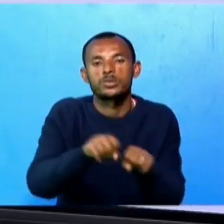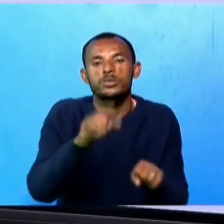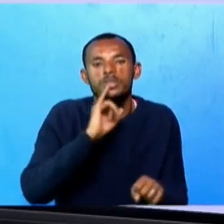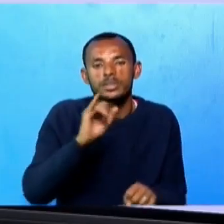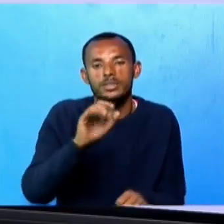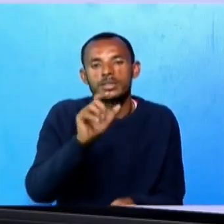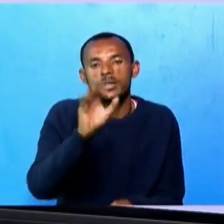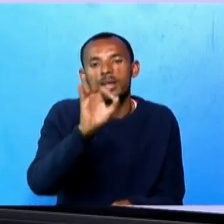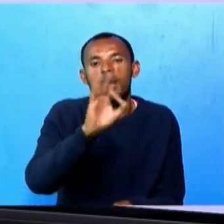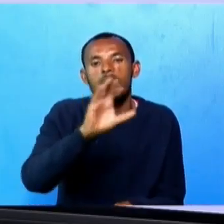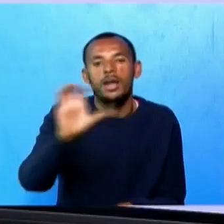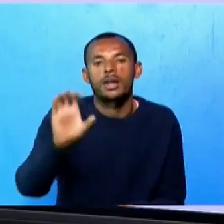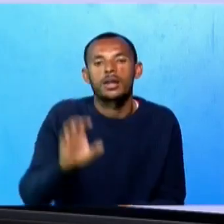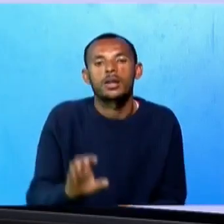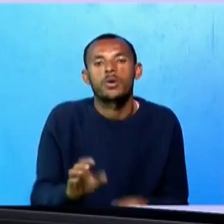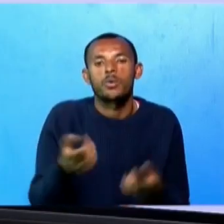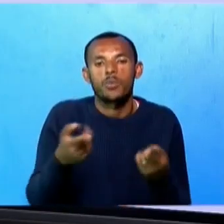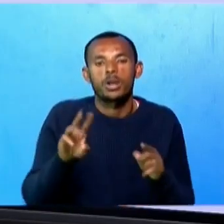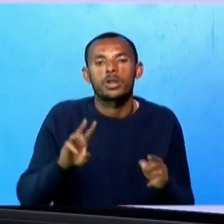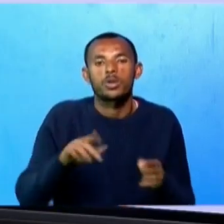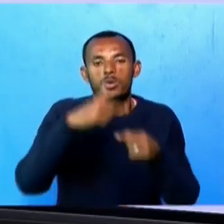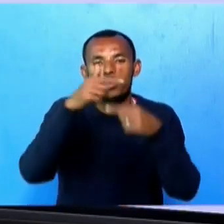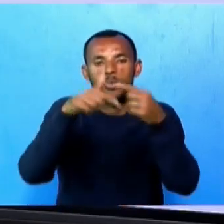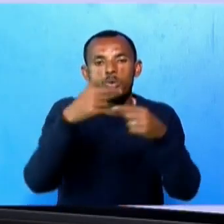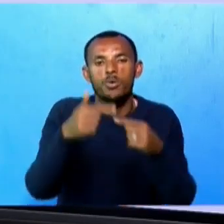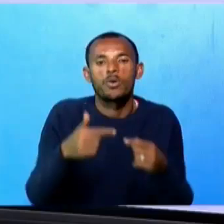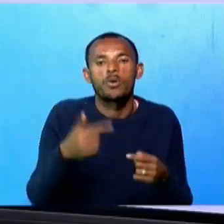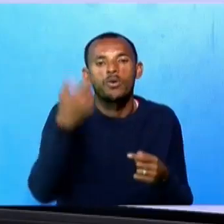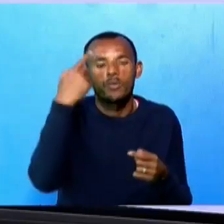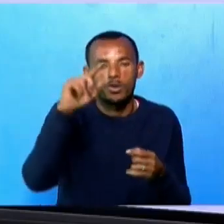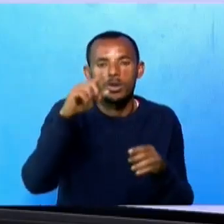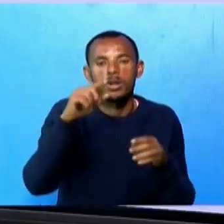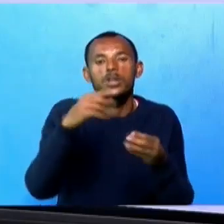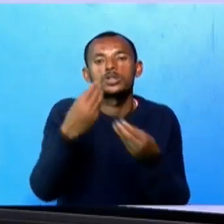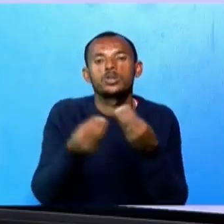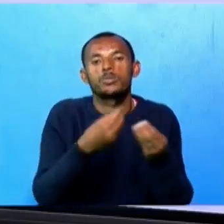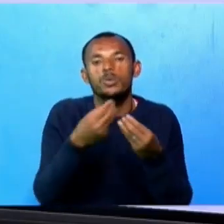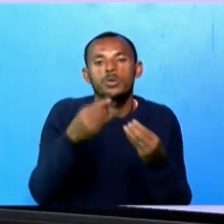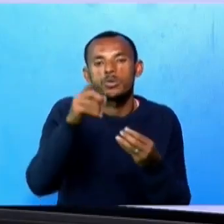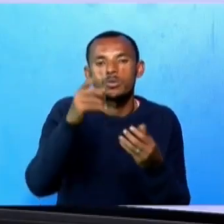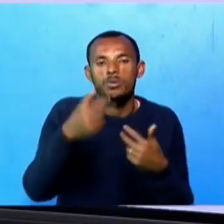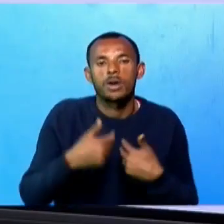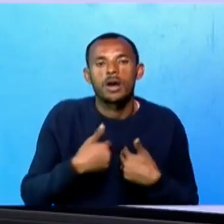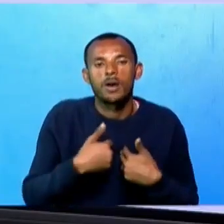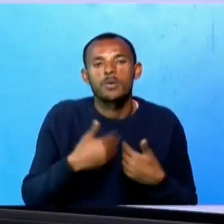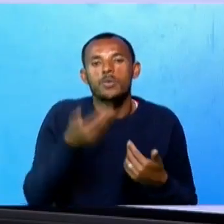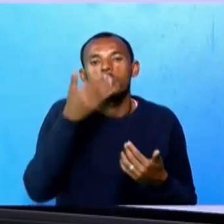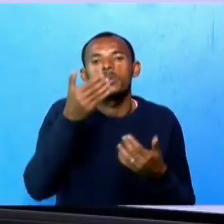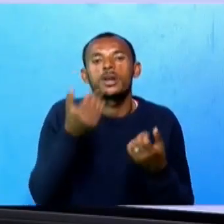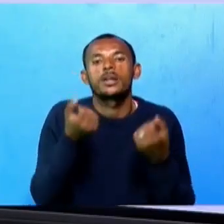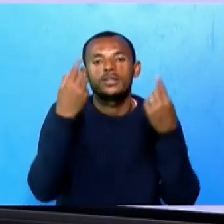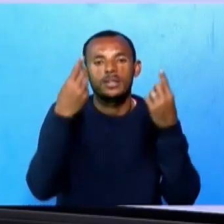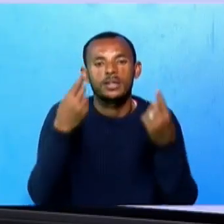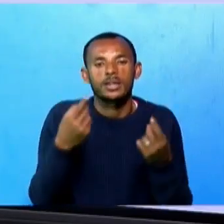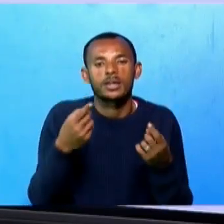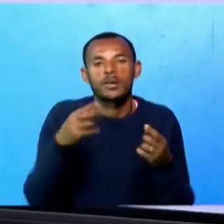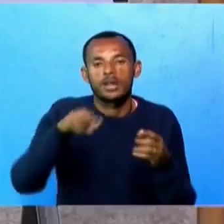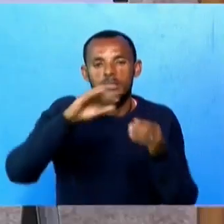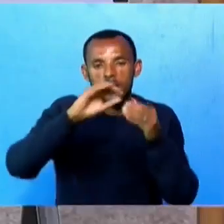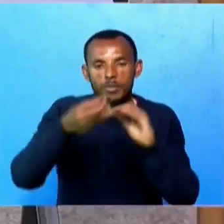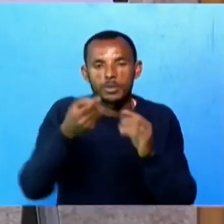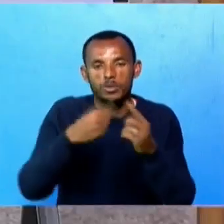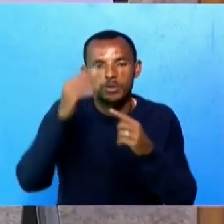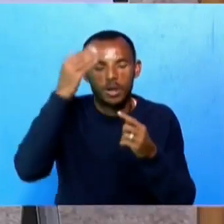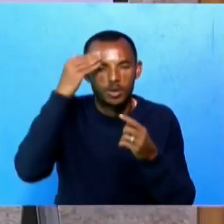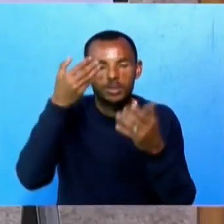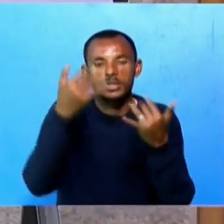okay? Whenever you go for shopping, you need to have a good understanding of rational number to determine the